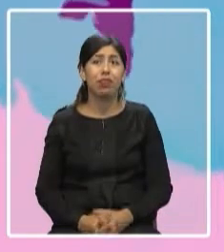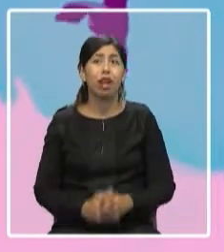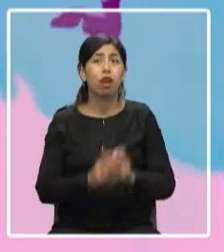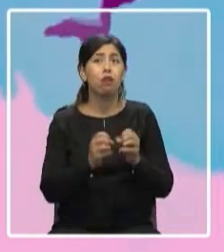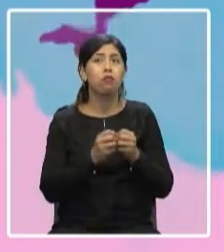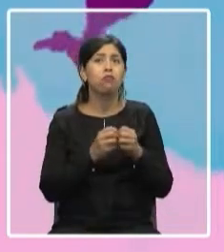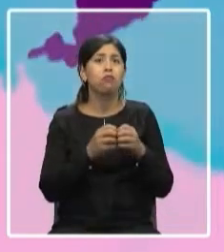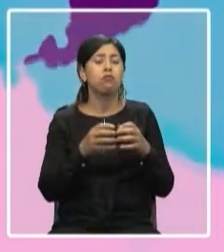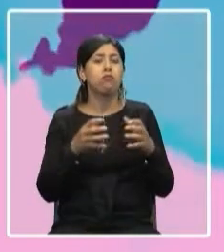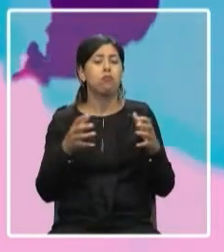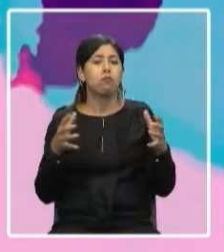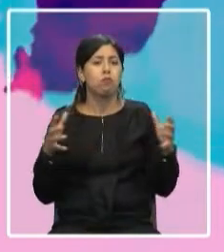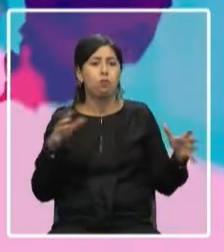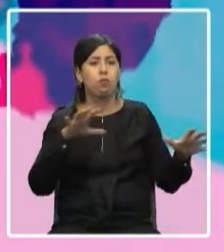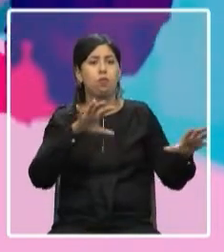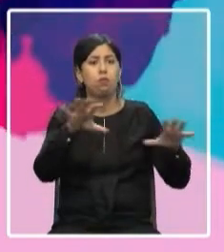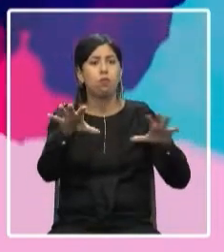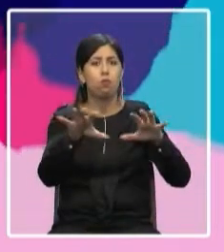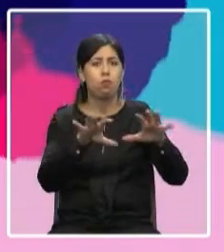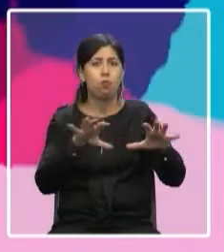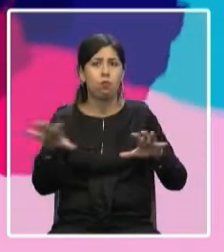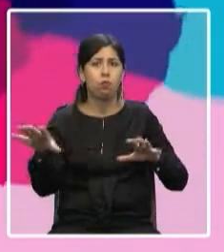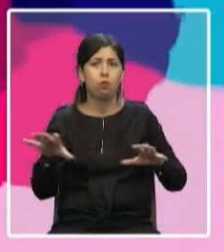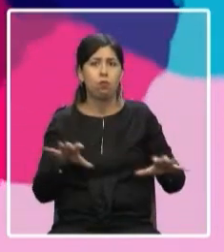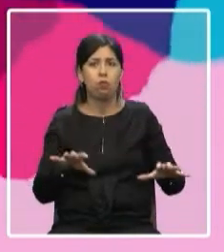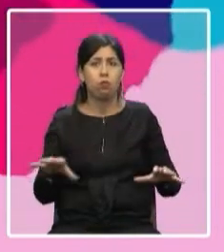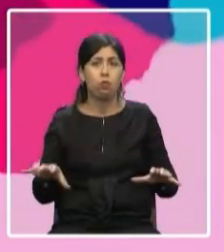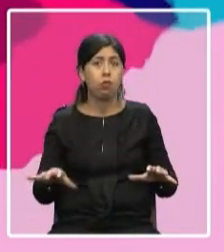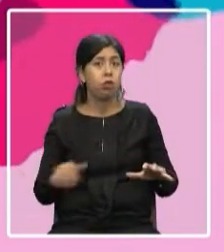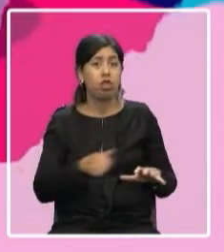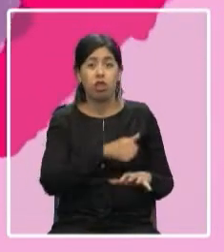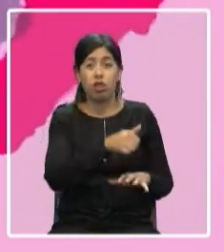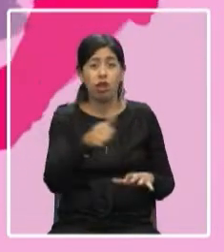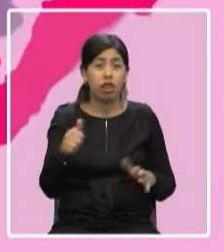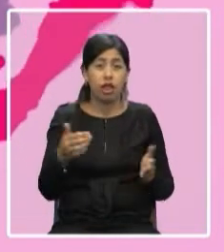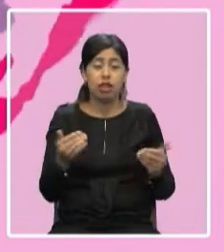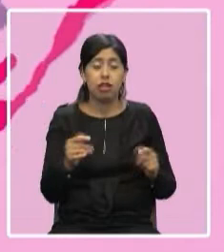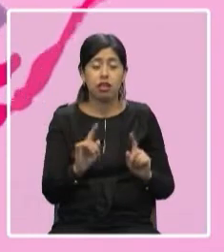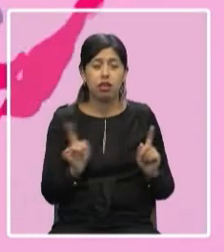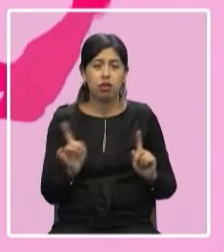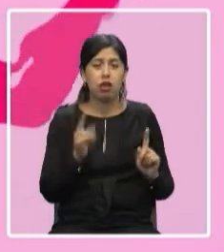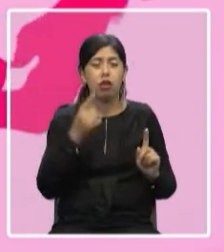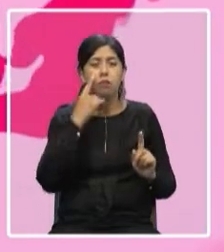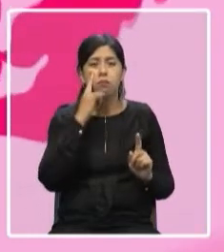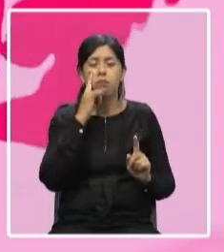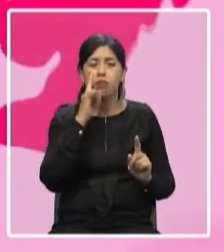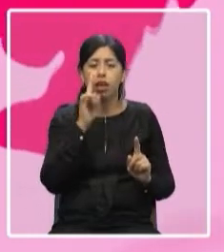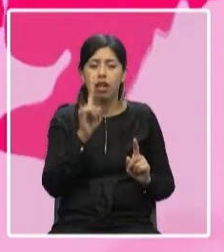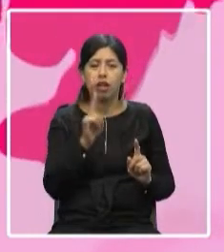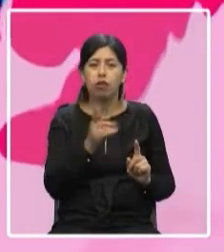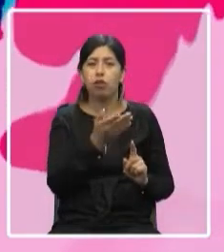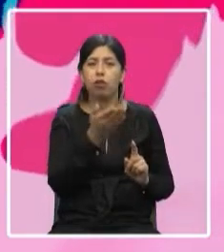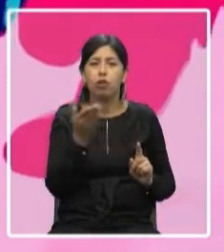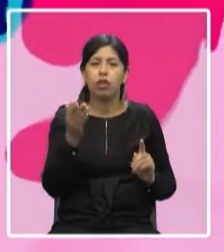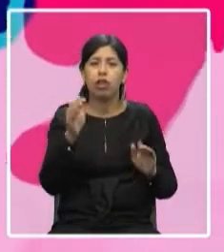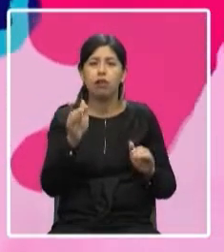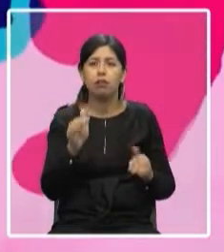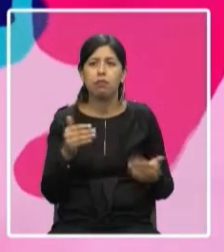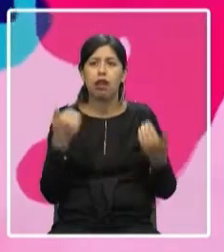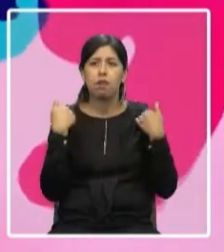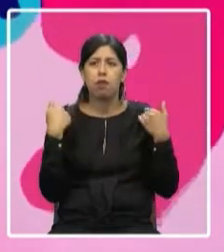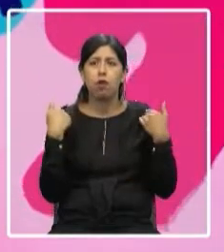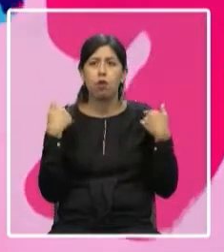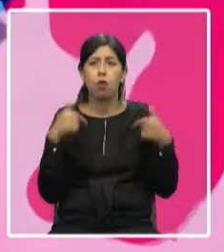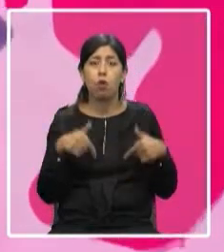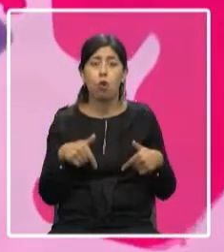of necessity. But of course, they would consider that normal. And if you were to do the same exercise today, you would find twice as much house and 3 times as